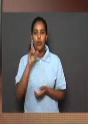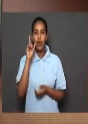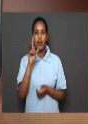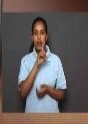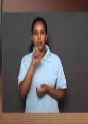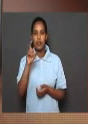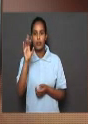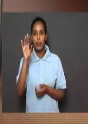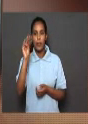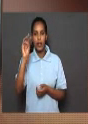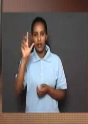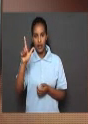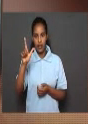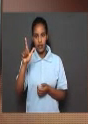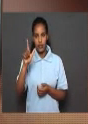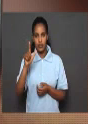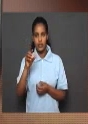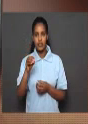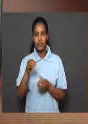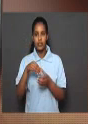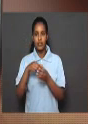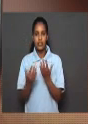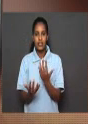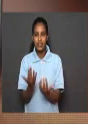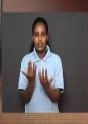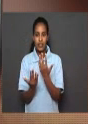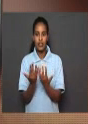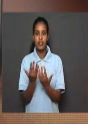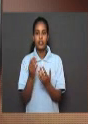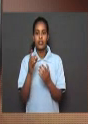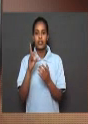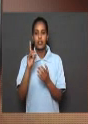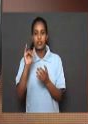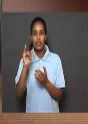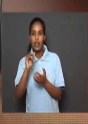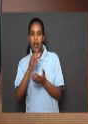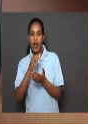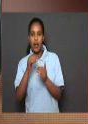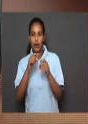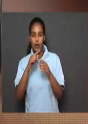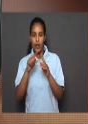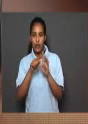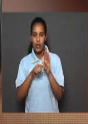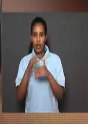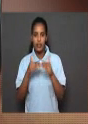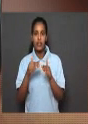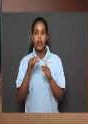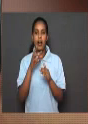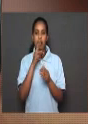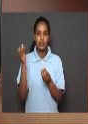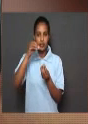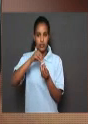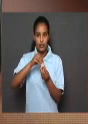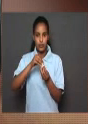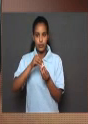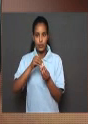100 milliliters of distilled or deionized water are then added to a